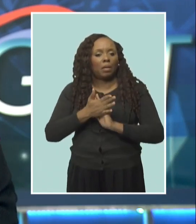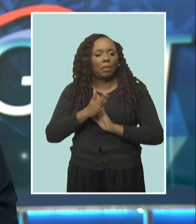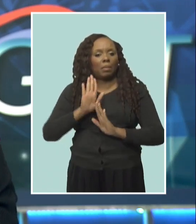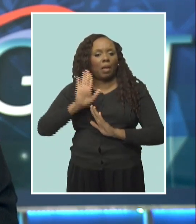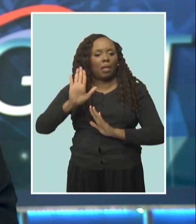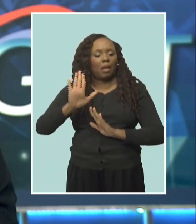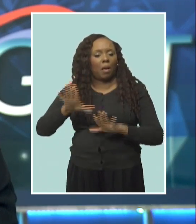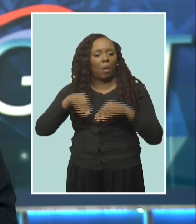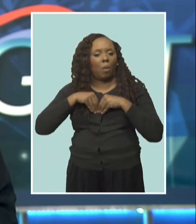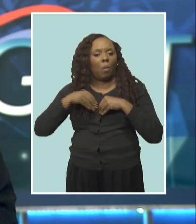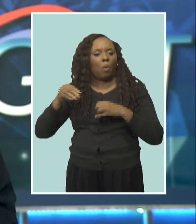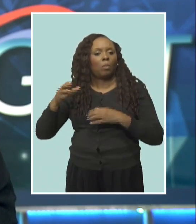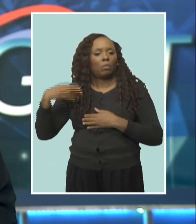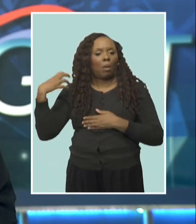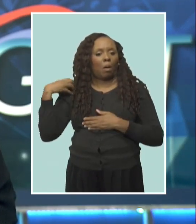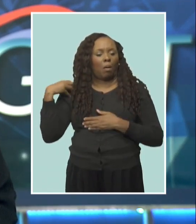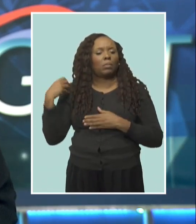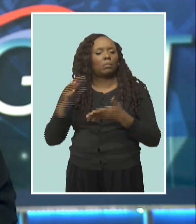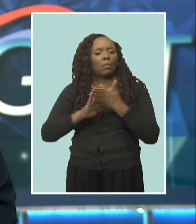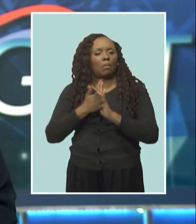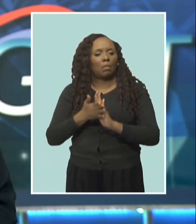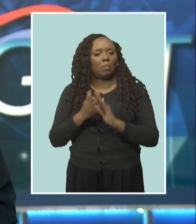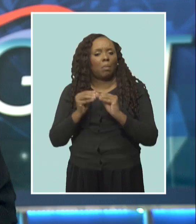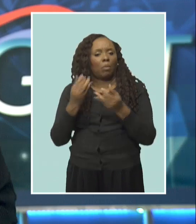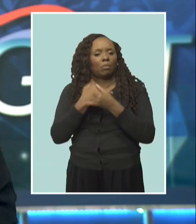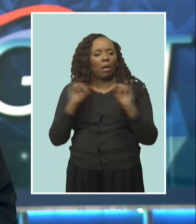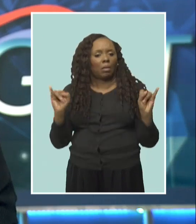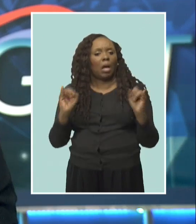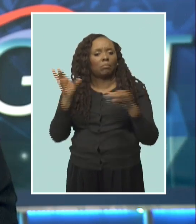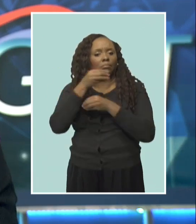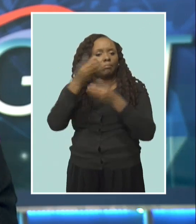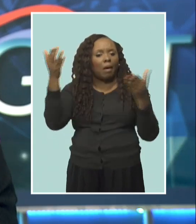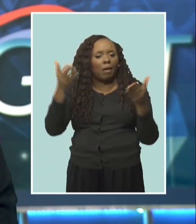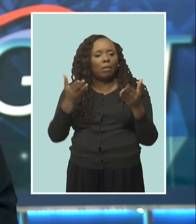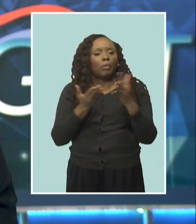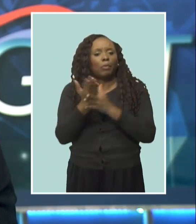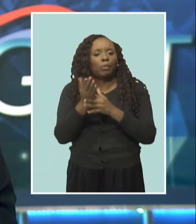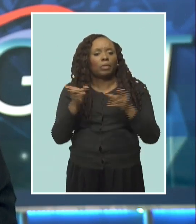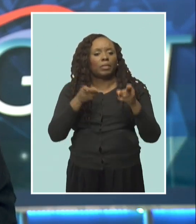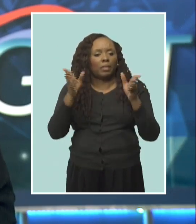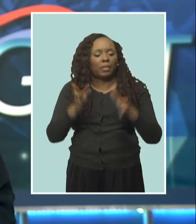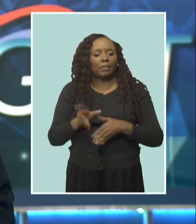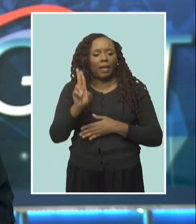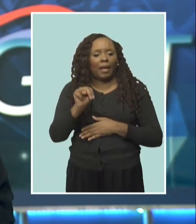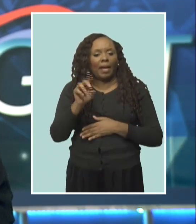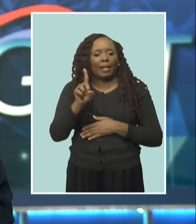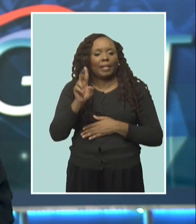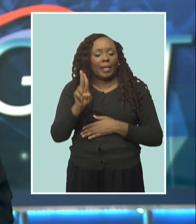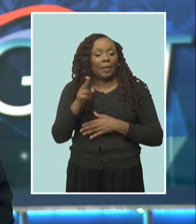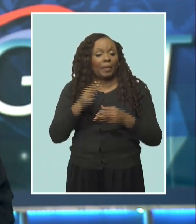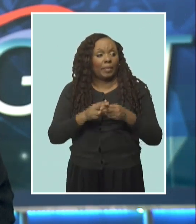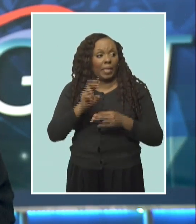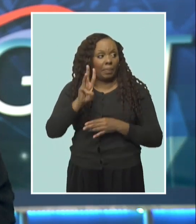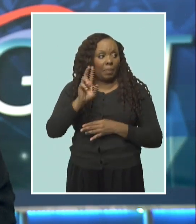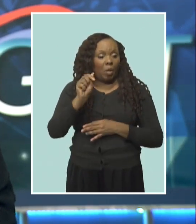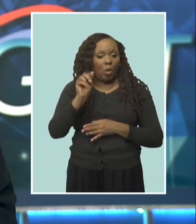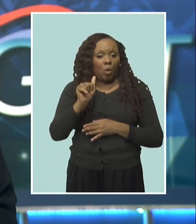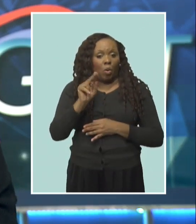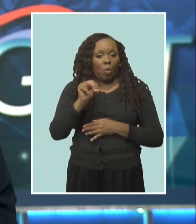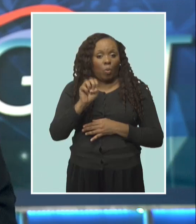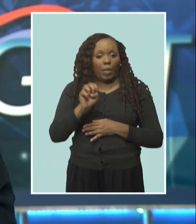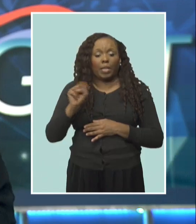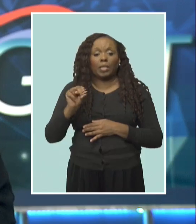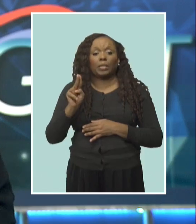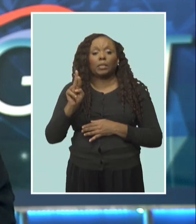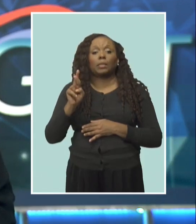entrepreneurs so they can be more independent. The update was provided by the acting director of the National Disabilities Unit, Wayne Nurse,